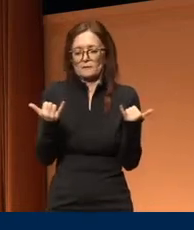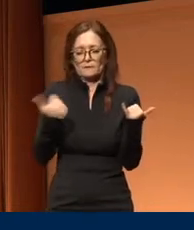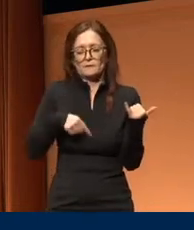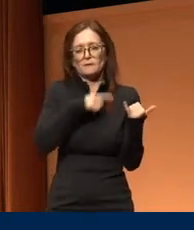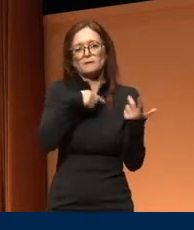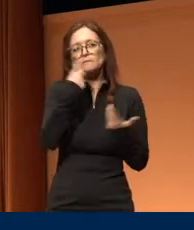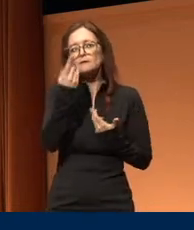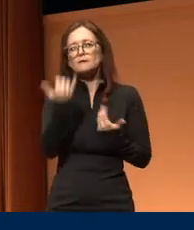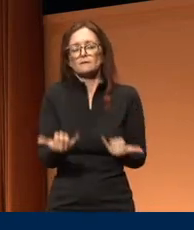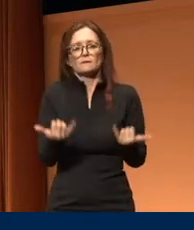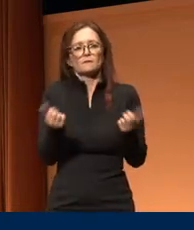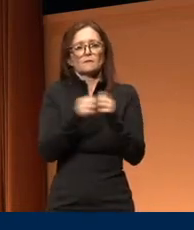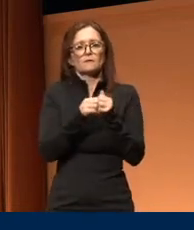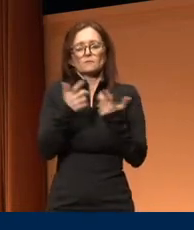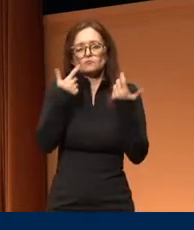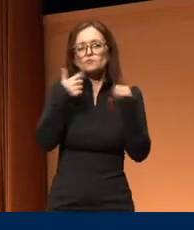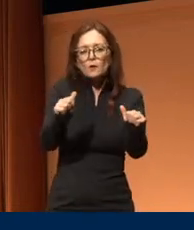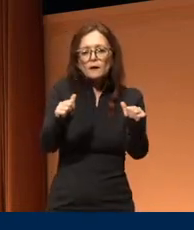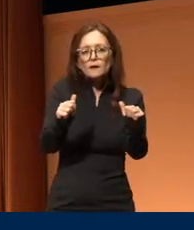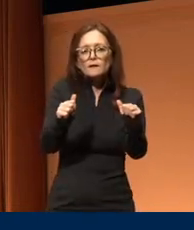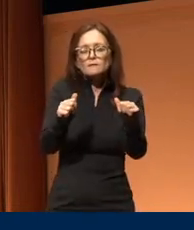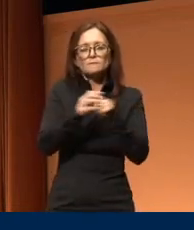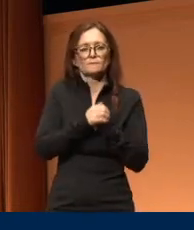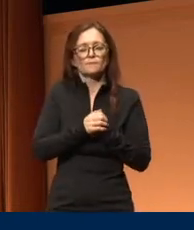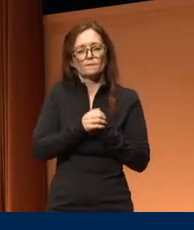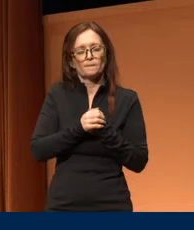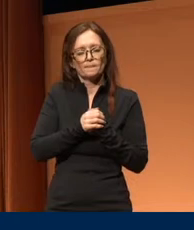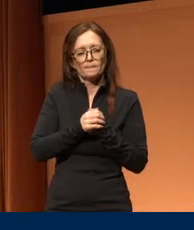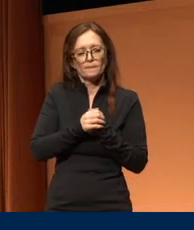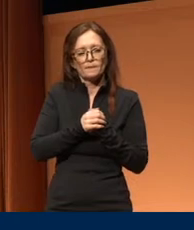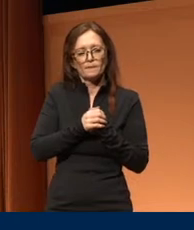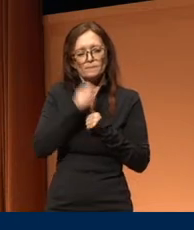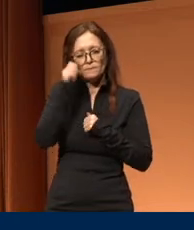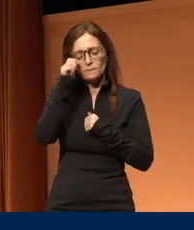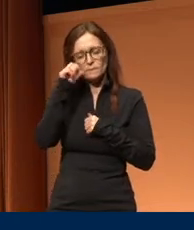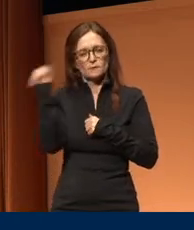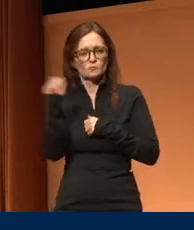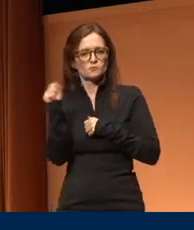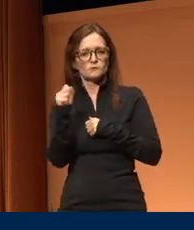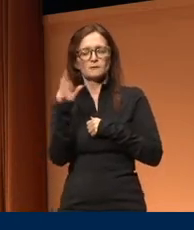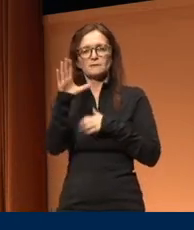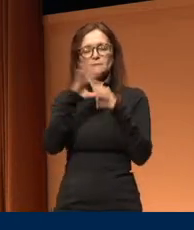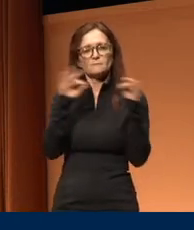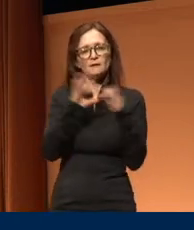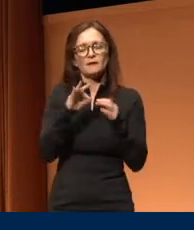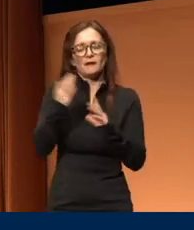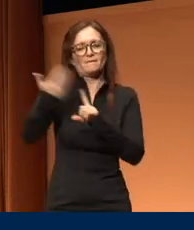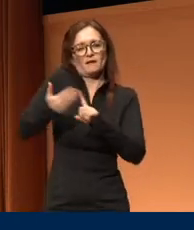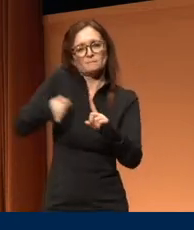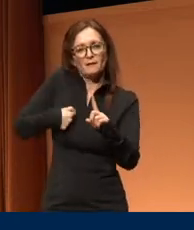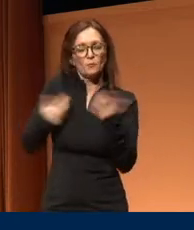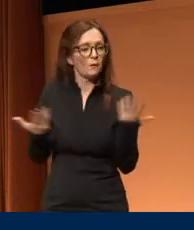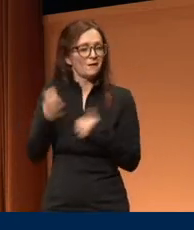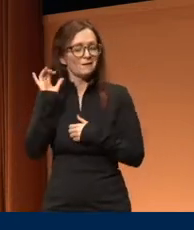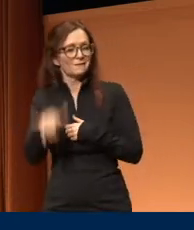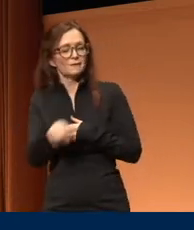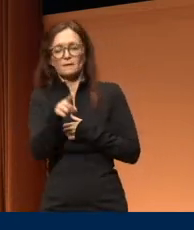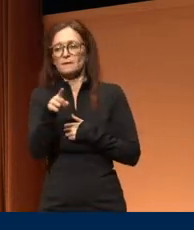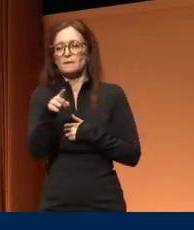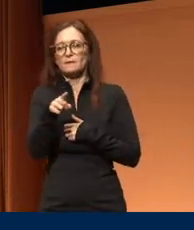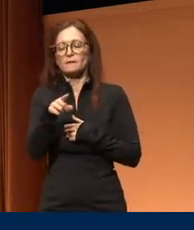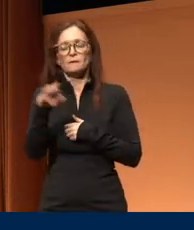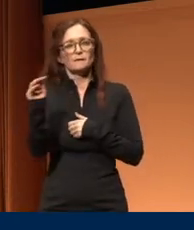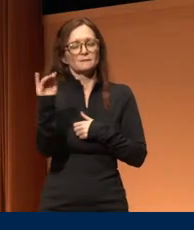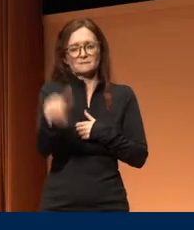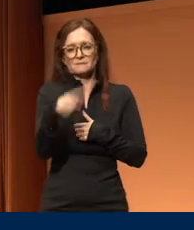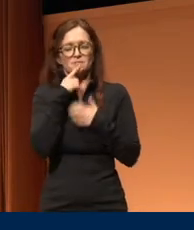me just say what it convinced me to try in this talk. Shakespeare's powerful message convinced me that what has been crucially missing